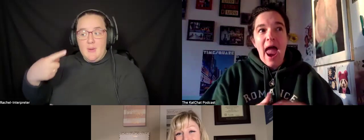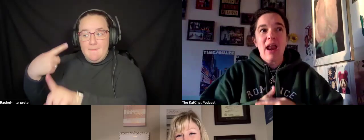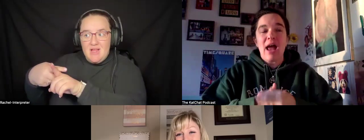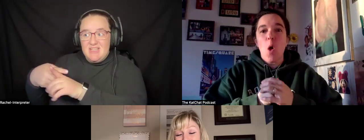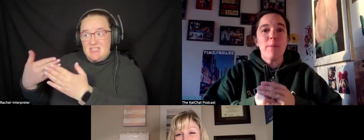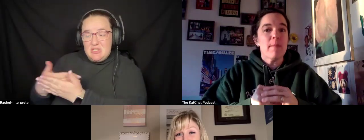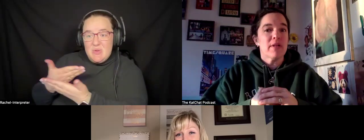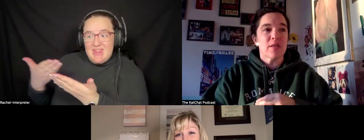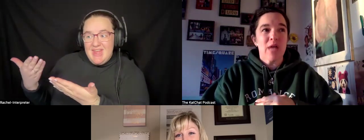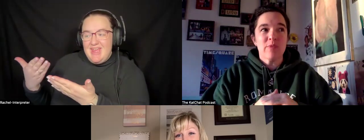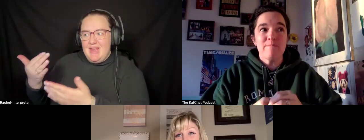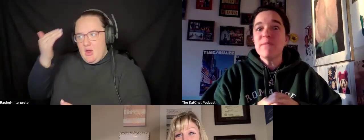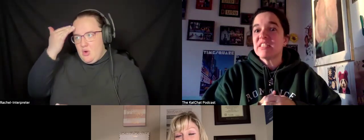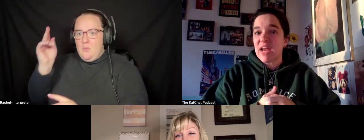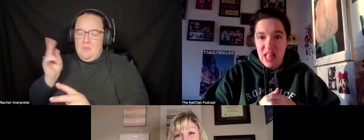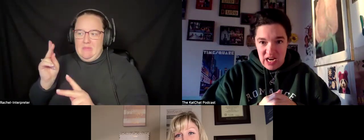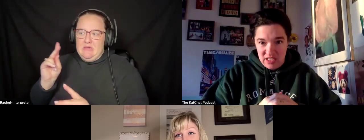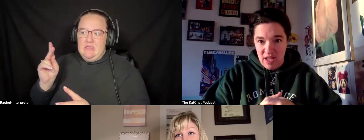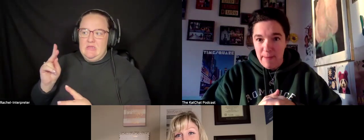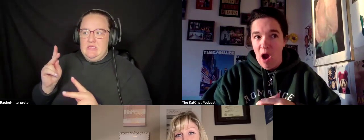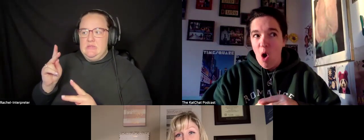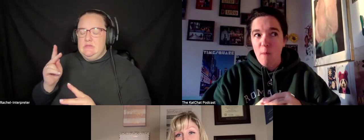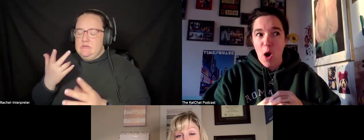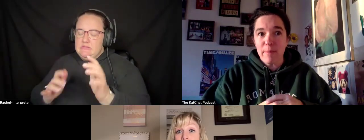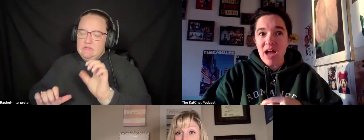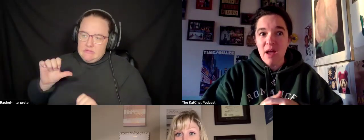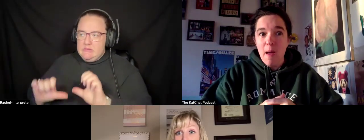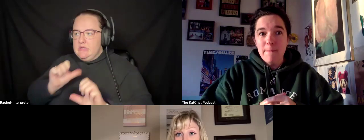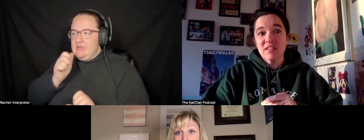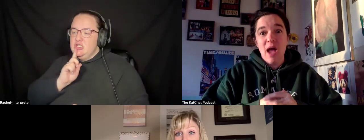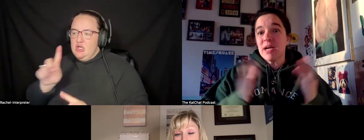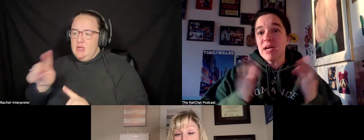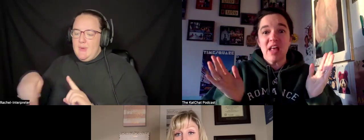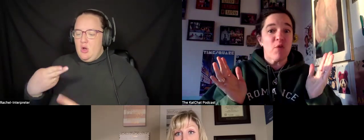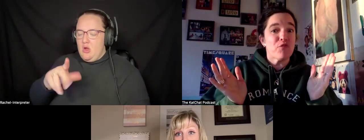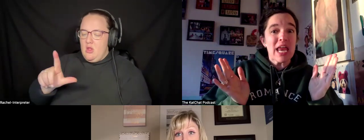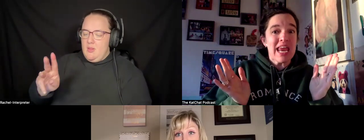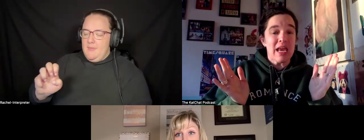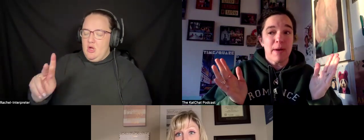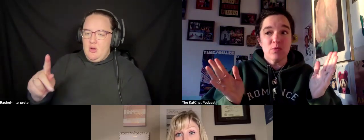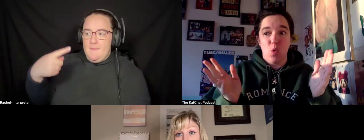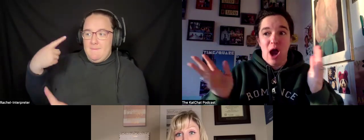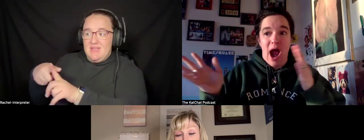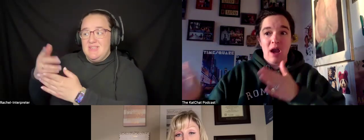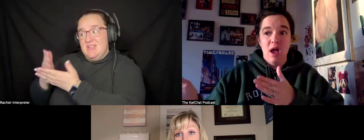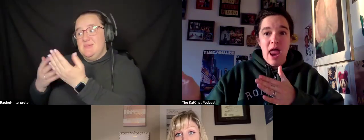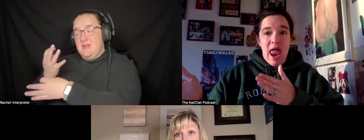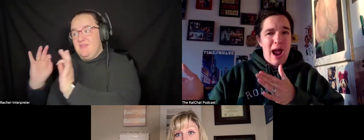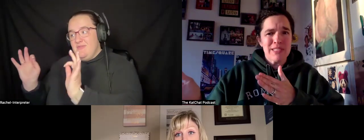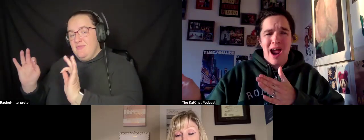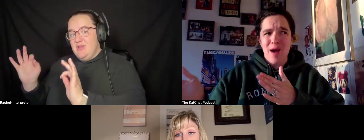thing. And I know people sometimes have mixed feelings about Hallmark Plus because some could get it for free because we're